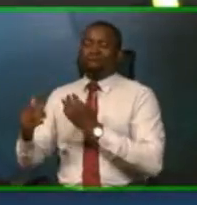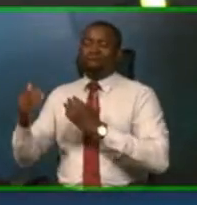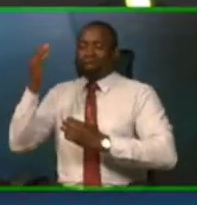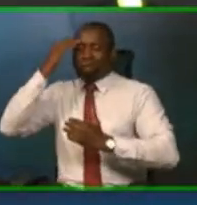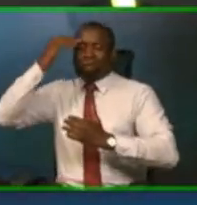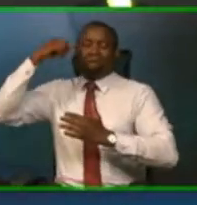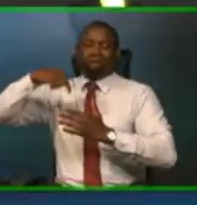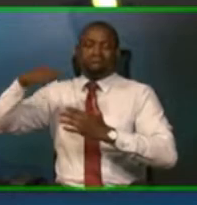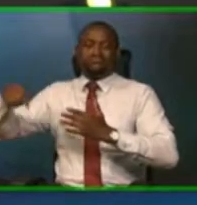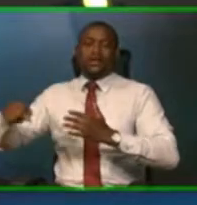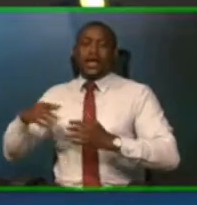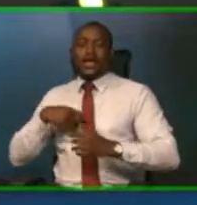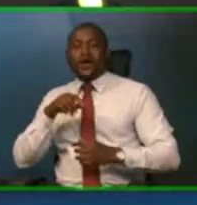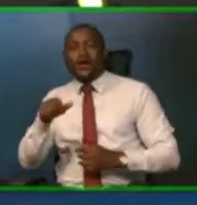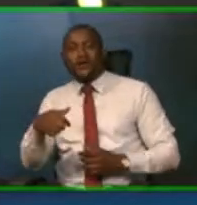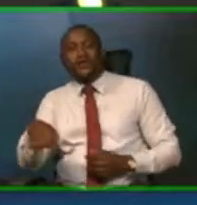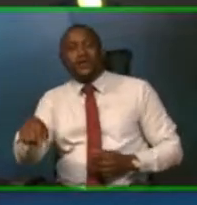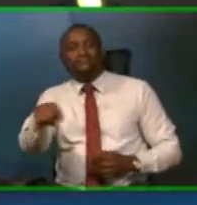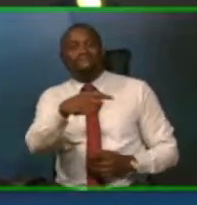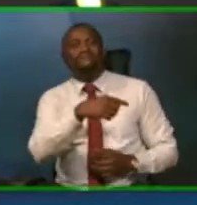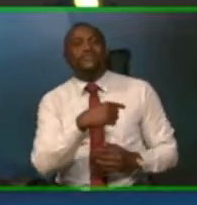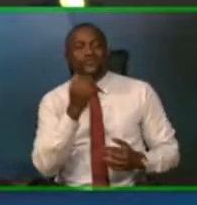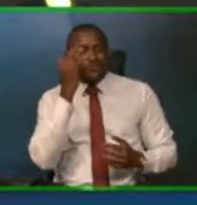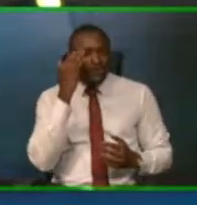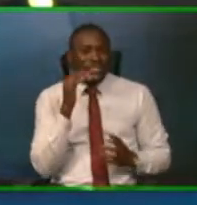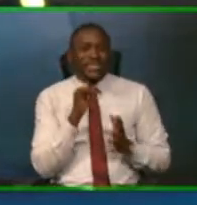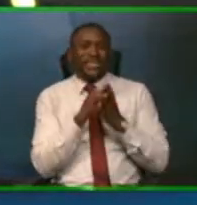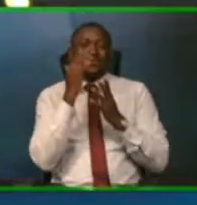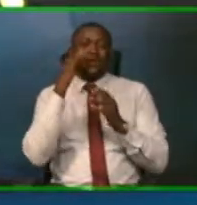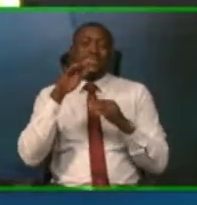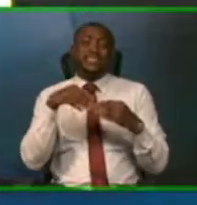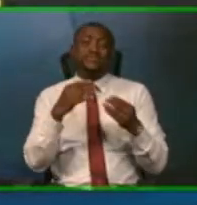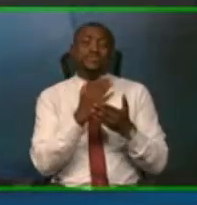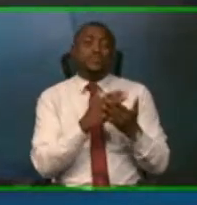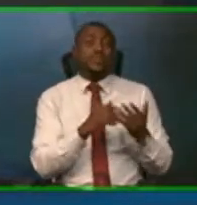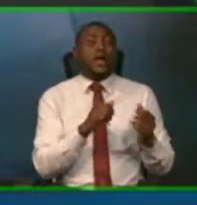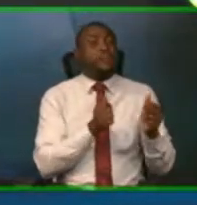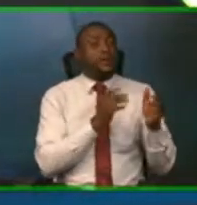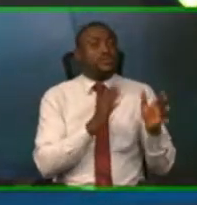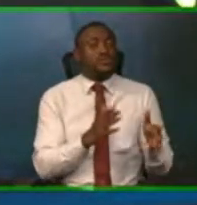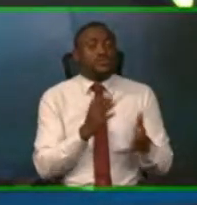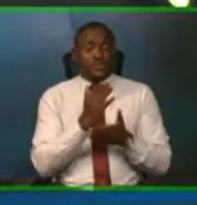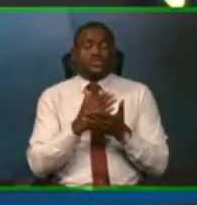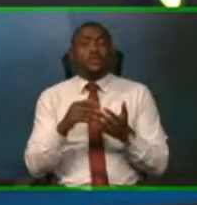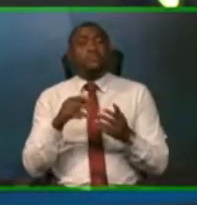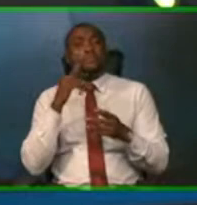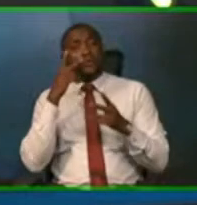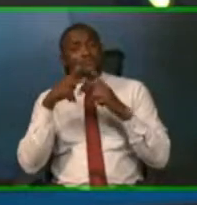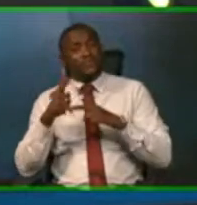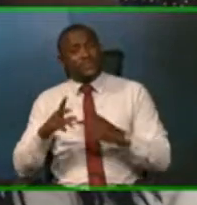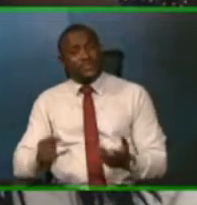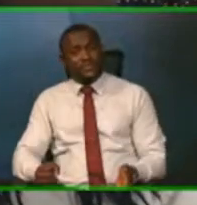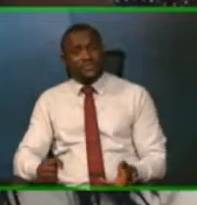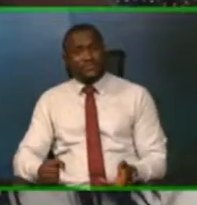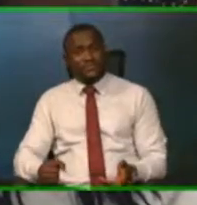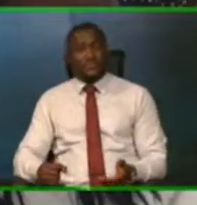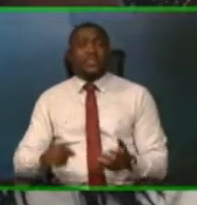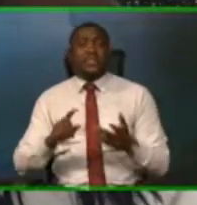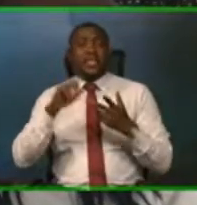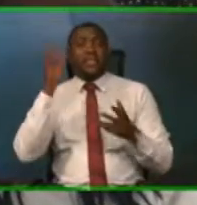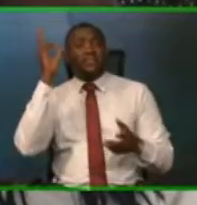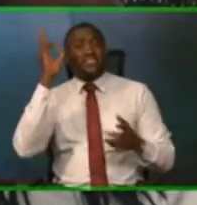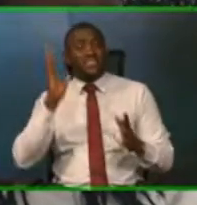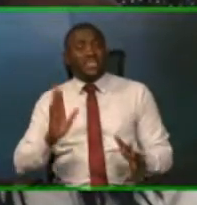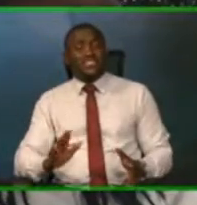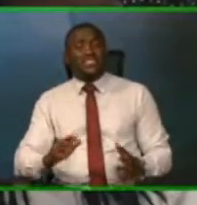the other dimensions of the kingdom, this is why he gave unto some apostles and prophets. Is that true? Evangelists,